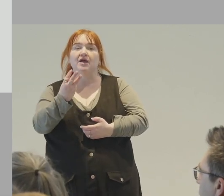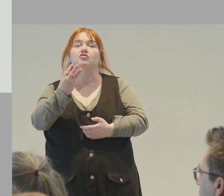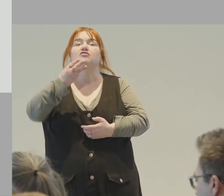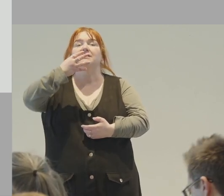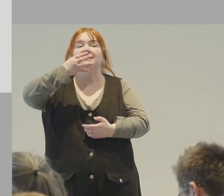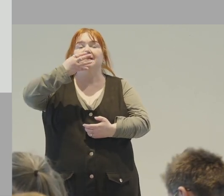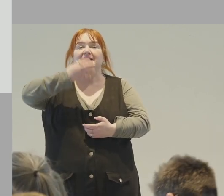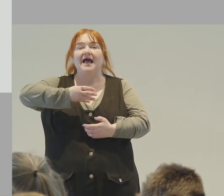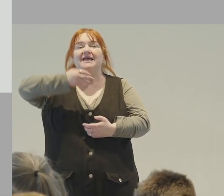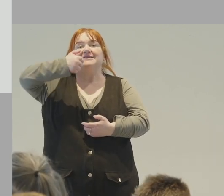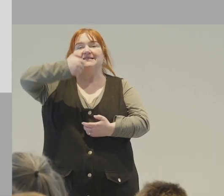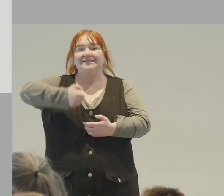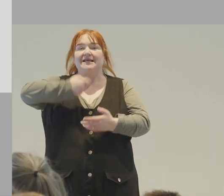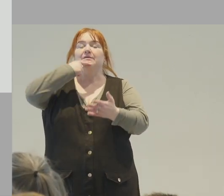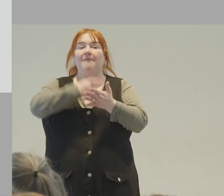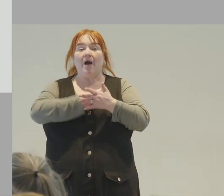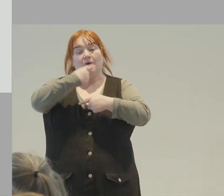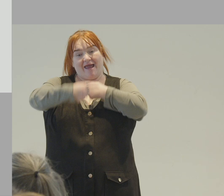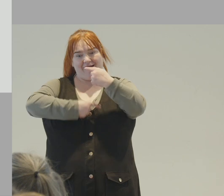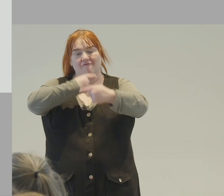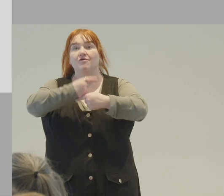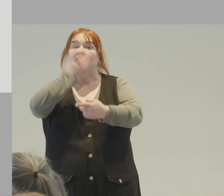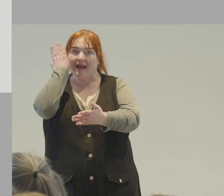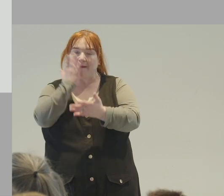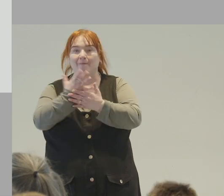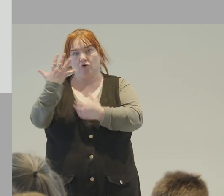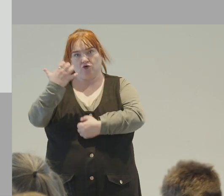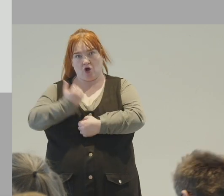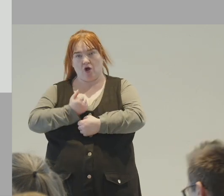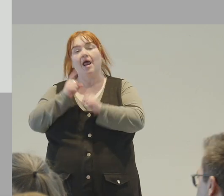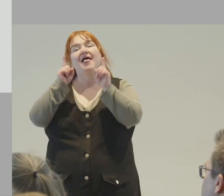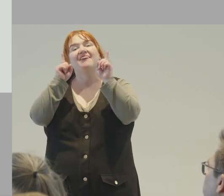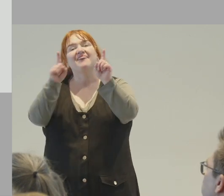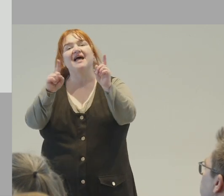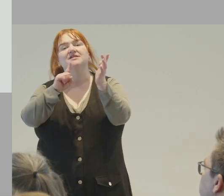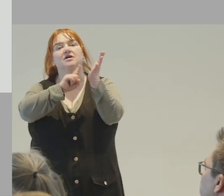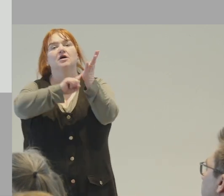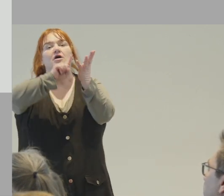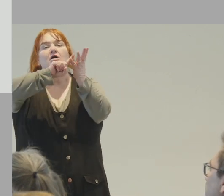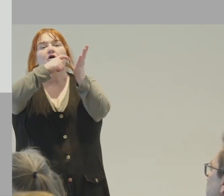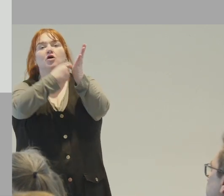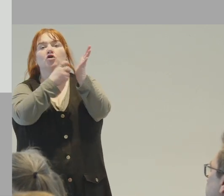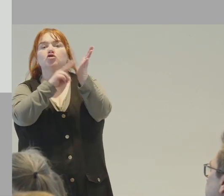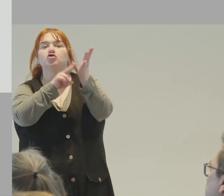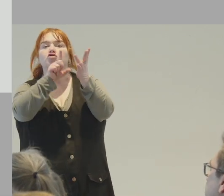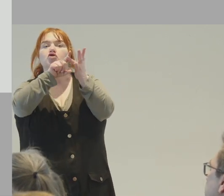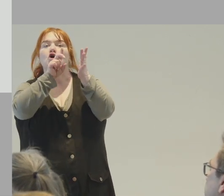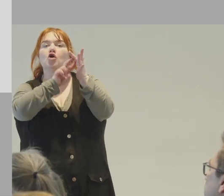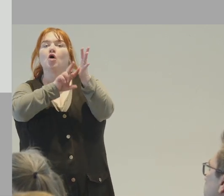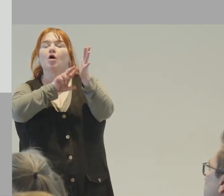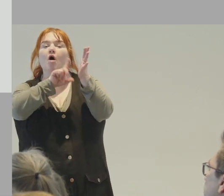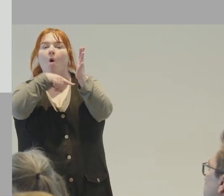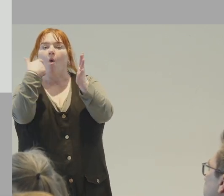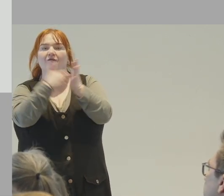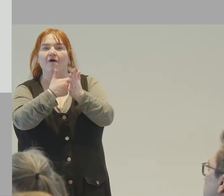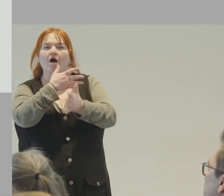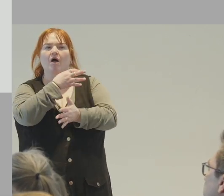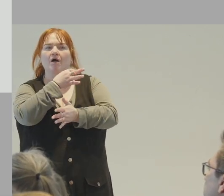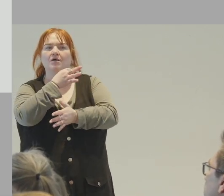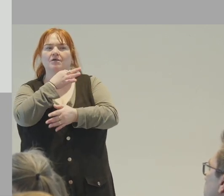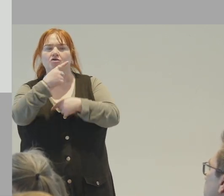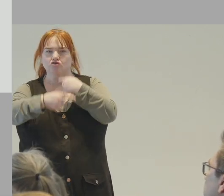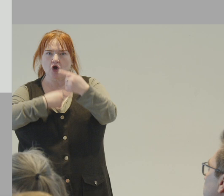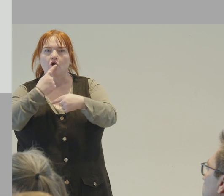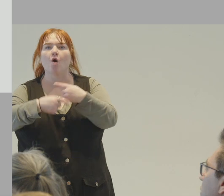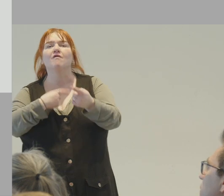£6,396 of income per year, but this is turnover. If anybody is familiar with self-employed, you might know that sometimes at the end